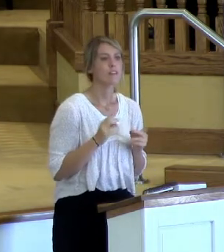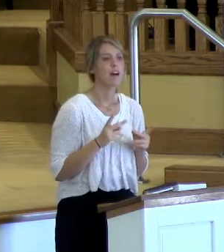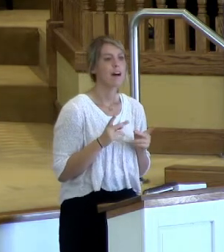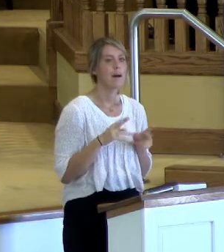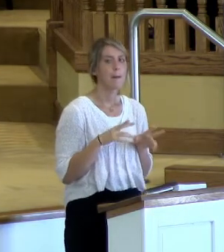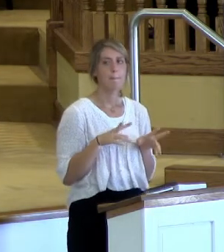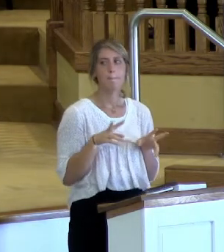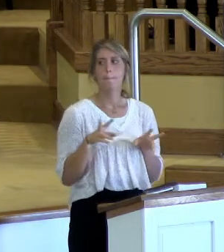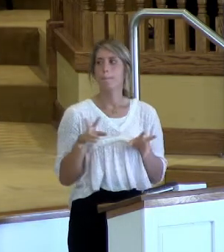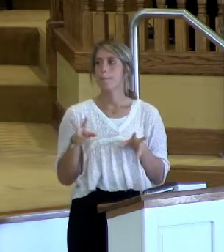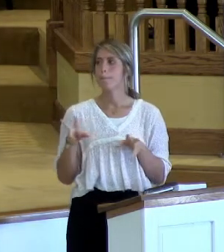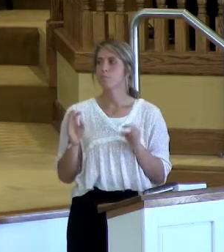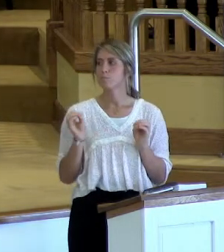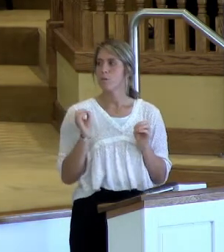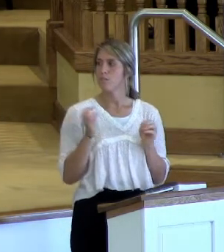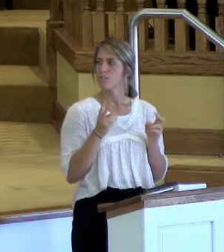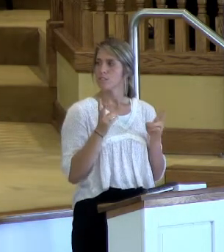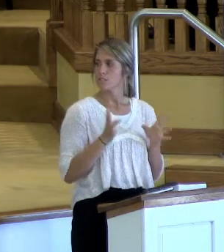like that here?